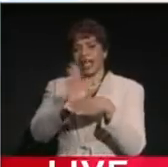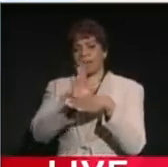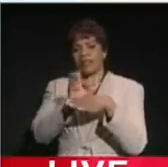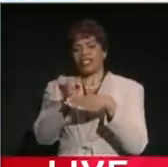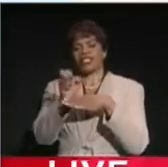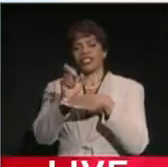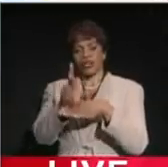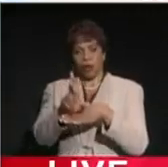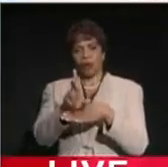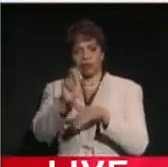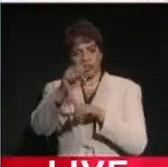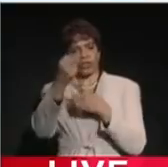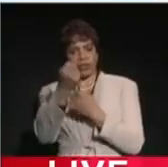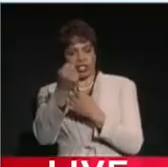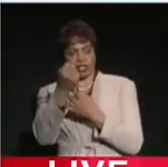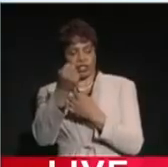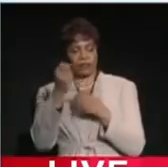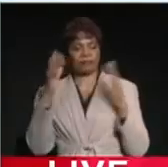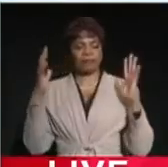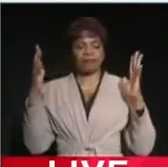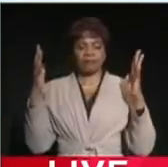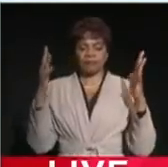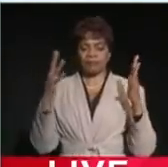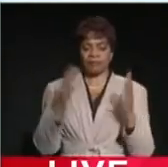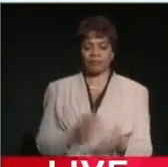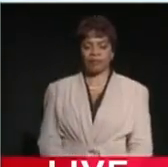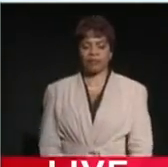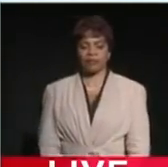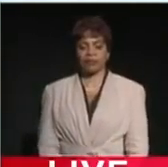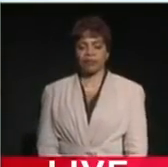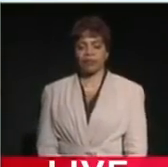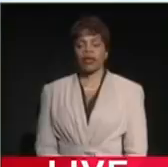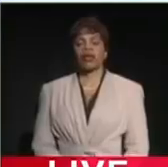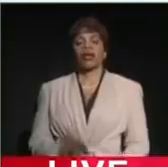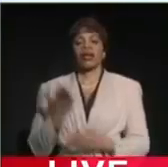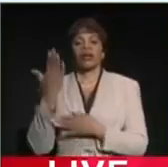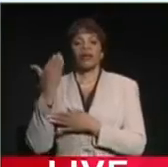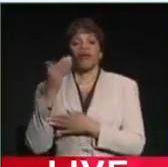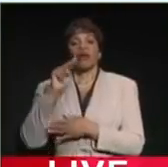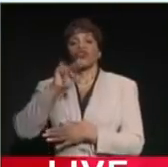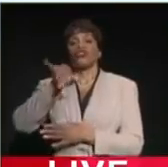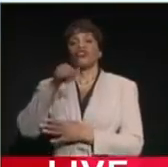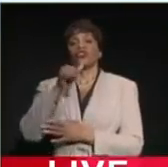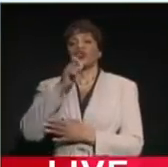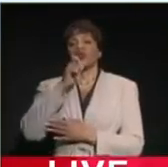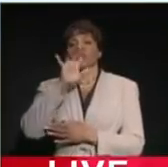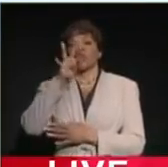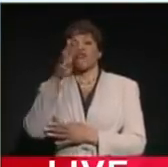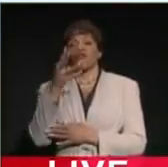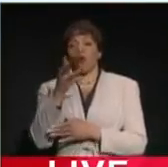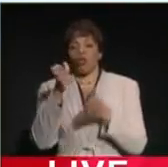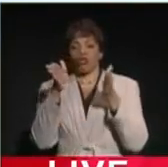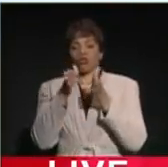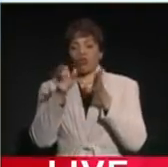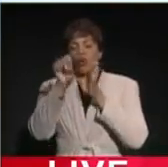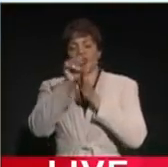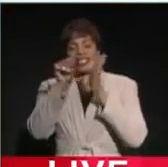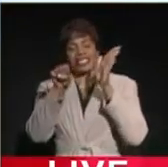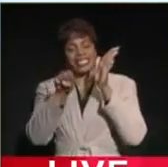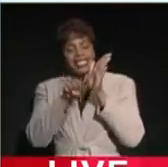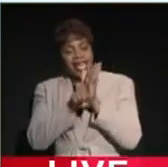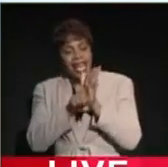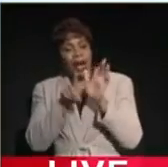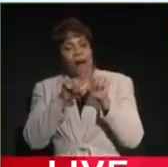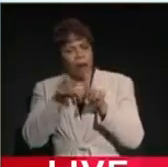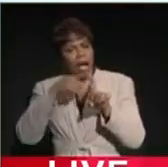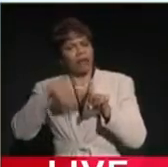the next question. Yes. You mentioned earlier that New Jersey is the fourth smallest state, but somehow